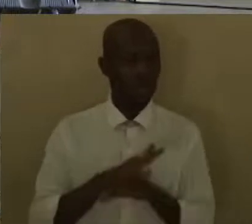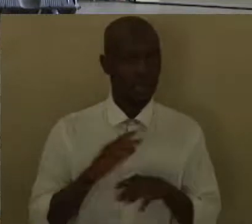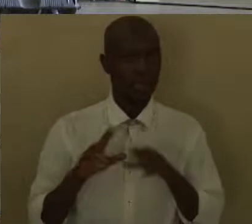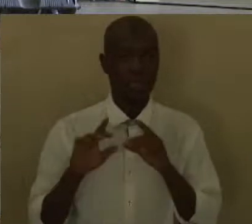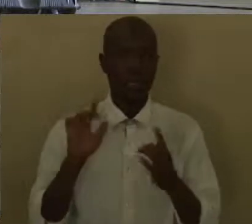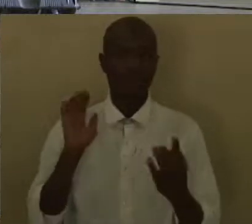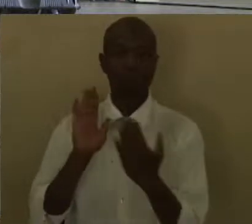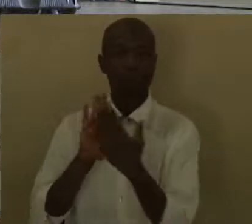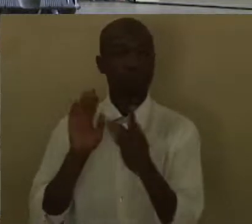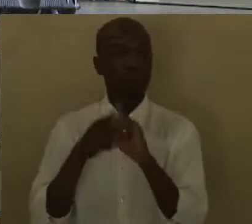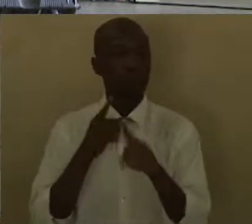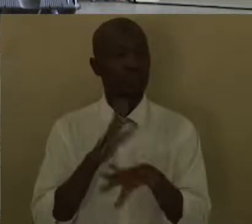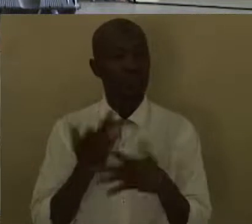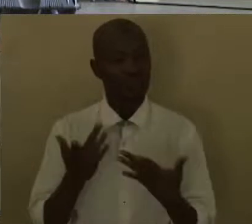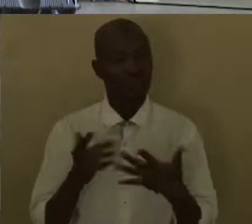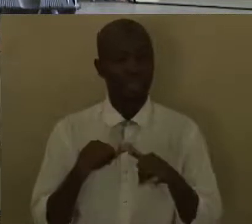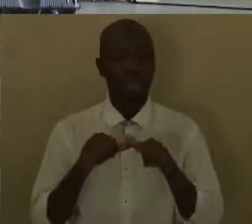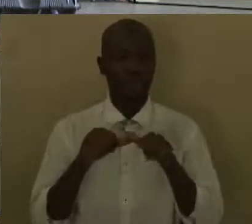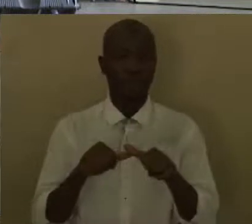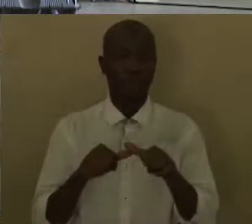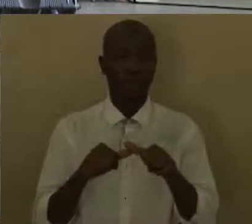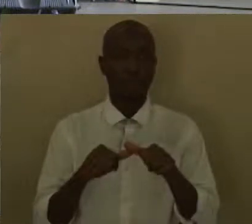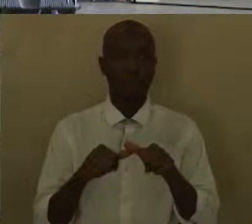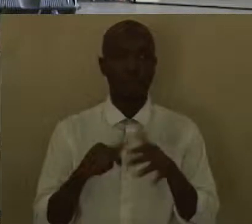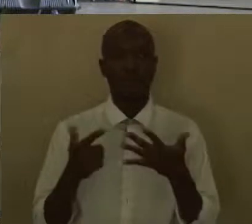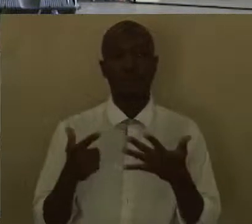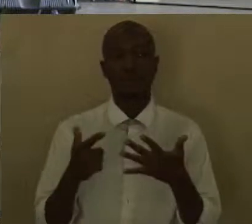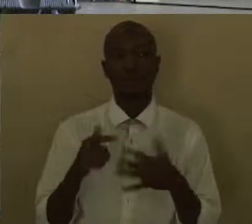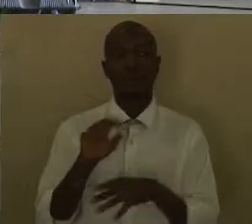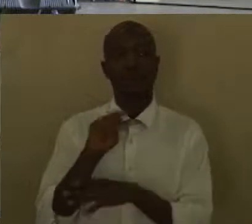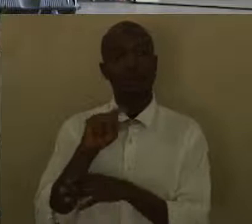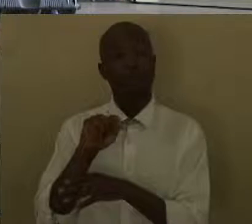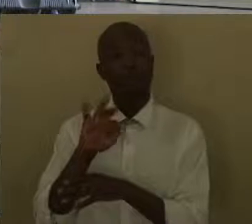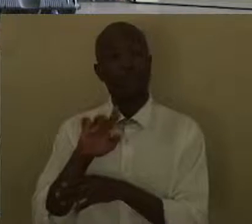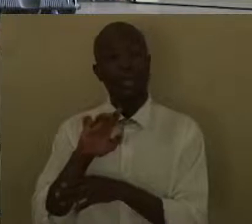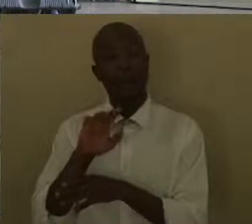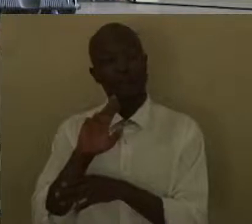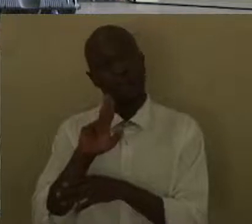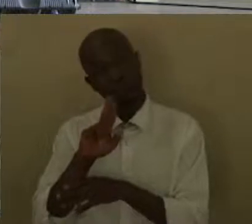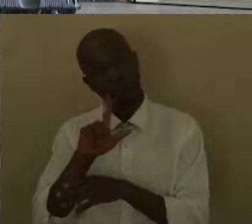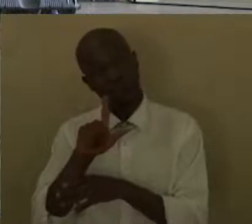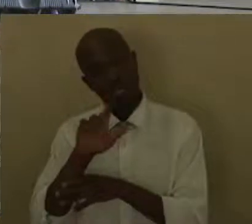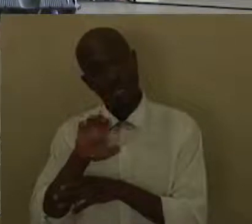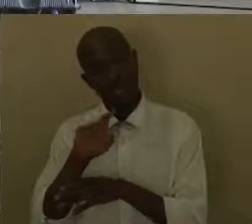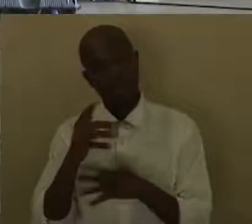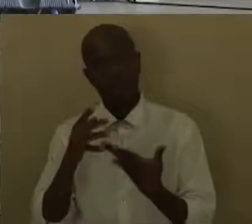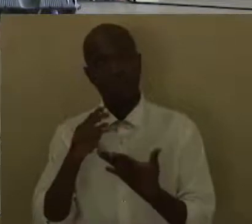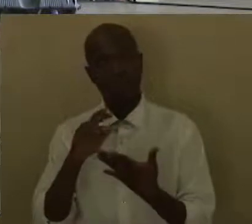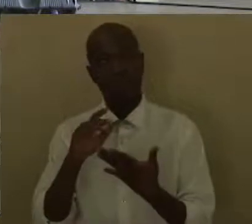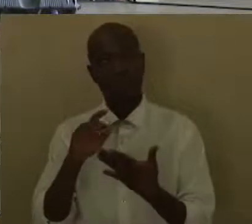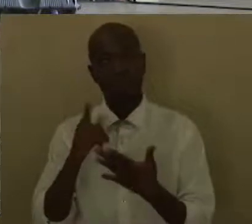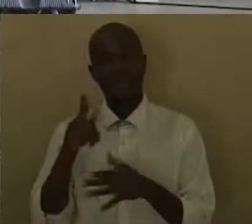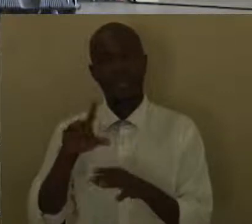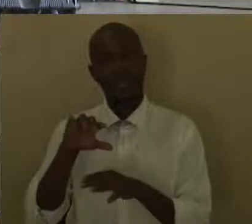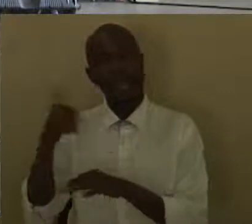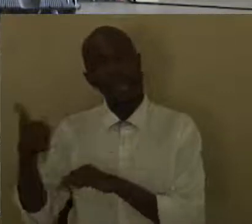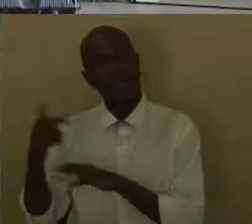from the permanent delegate, Honorable Mulelo Baha, who is engaged in